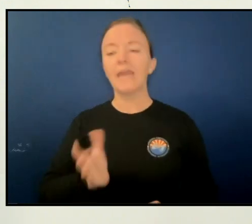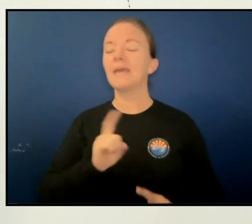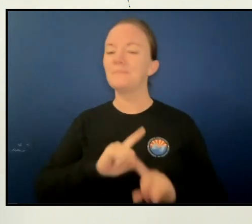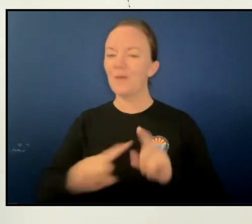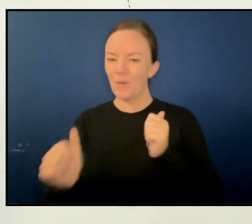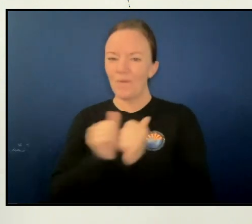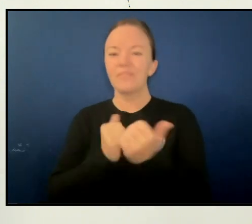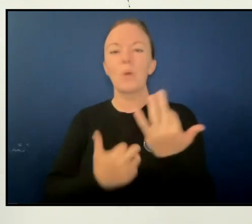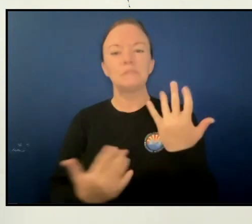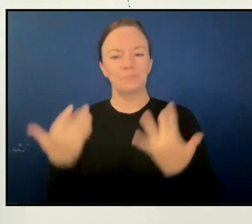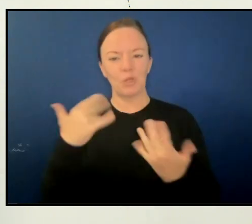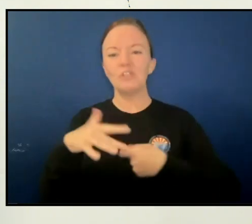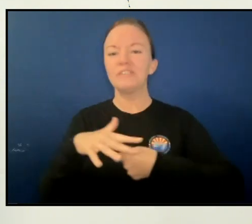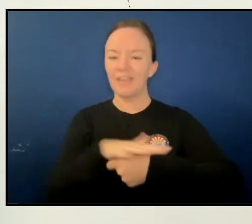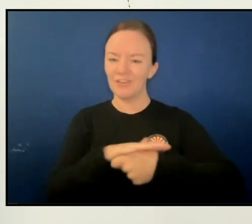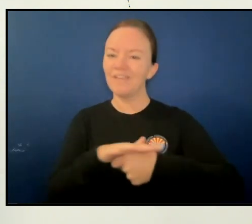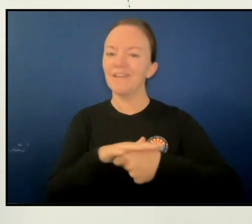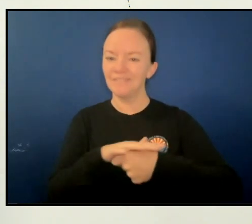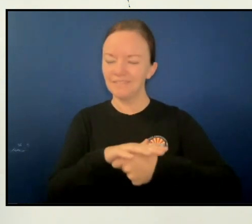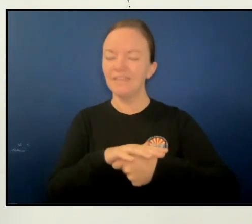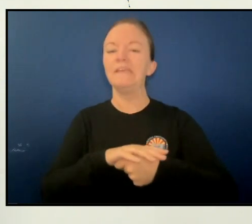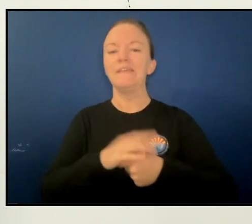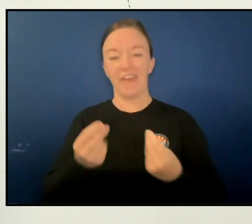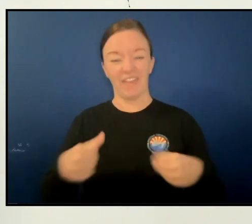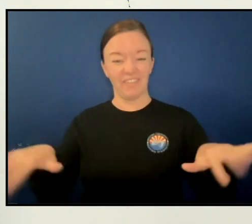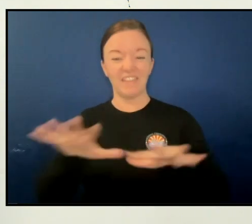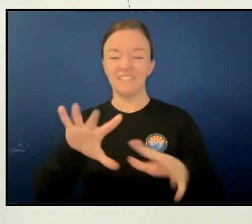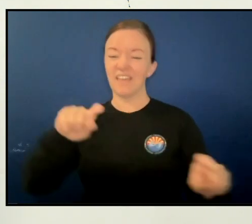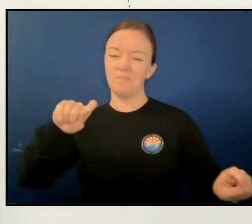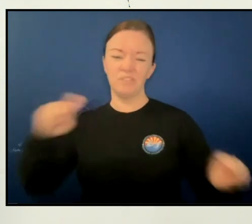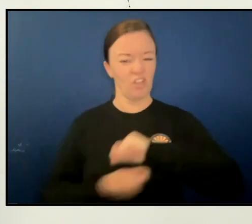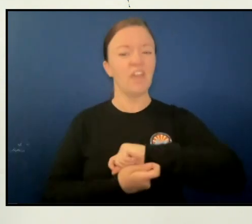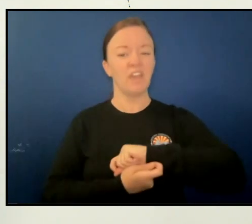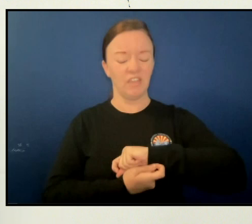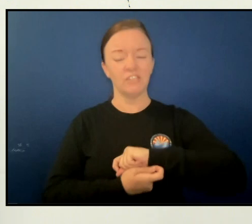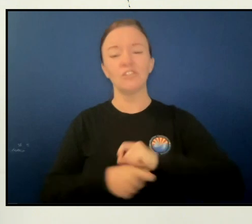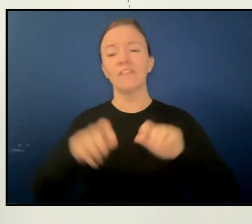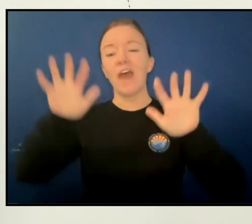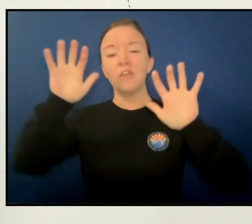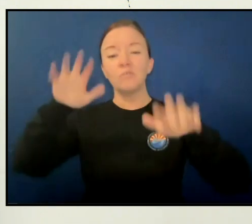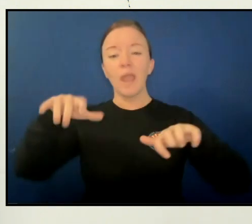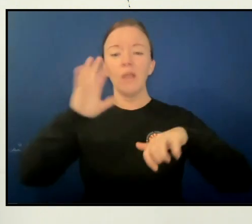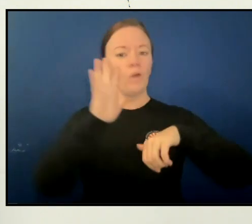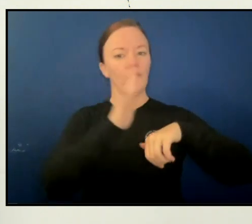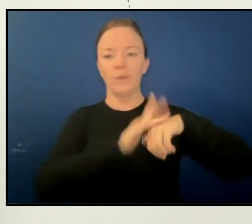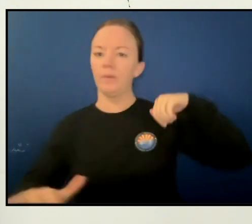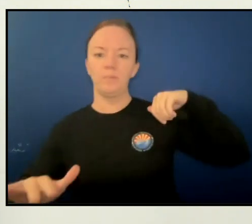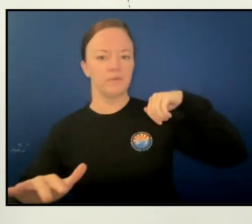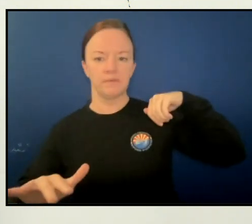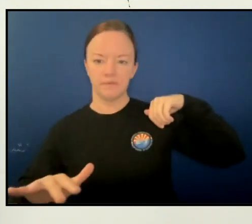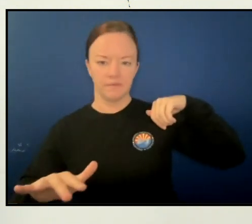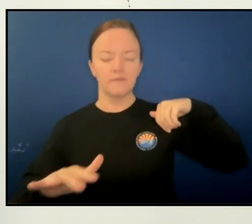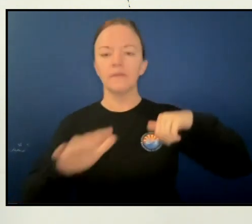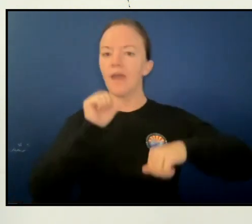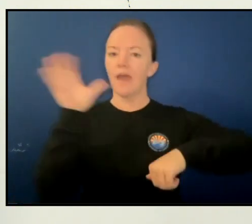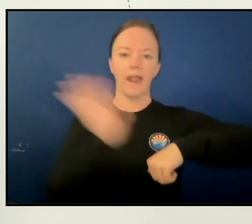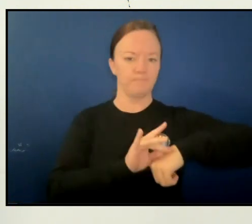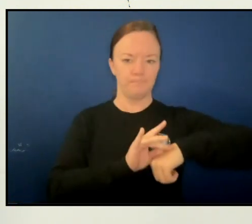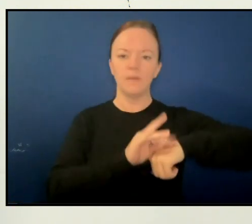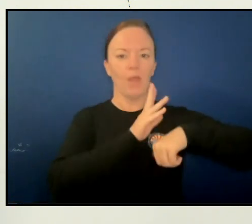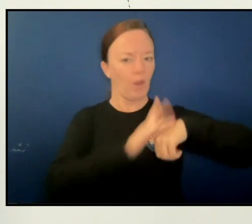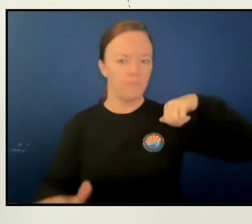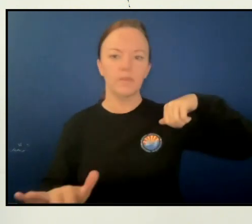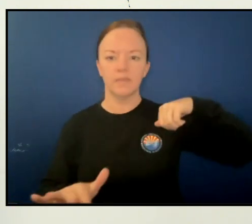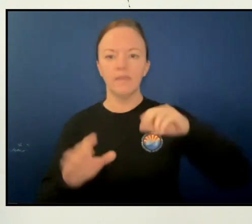now we've got all that changed landscape, and all that rain is going to run right off into the drainages. So make sure you pay attention